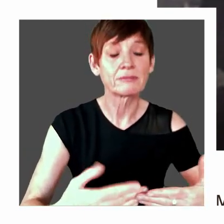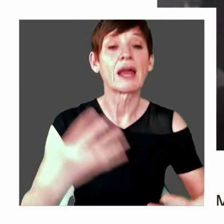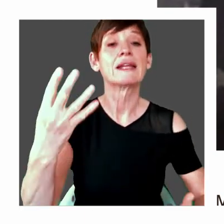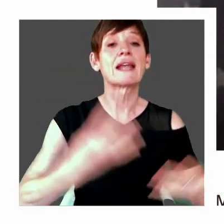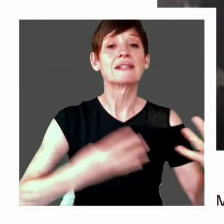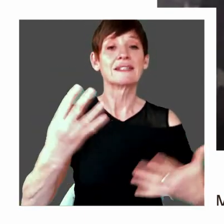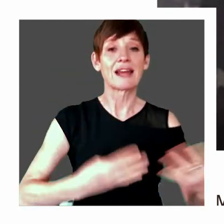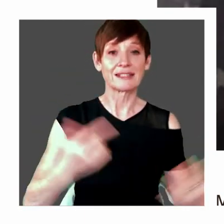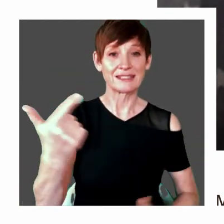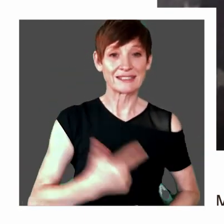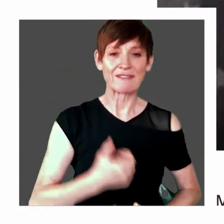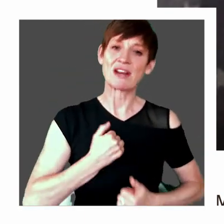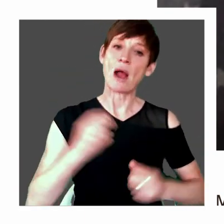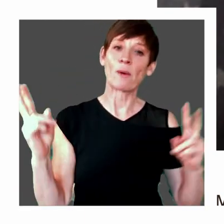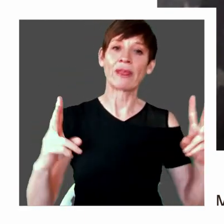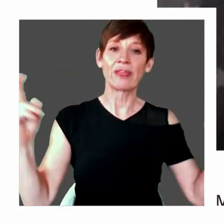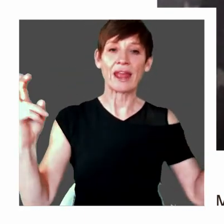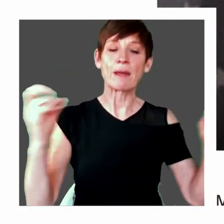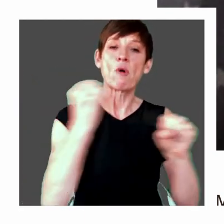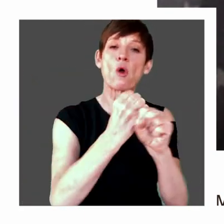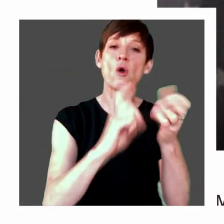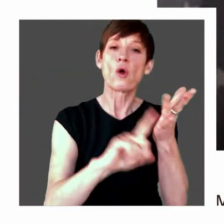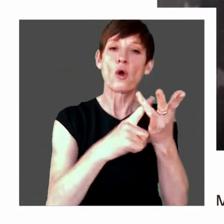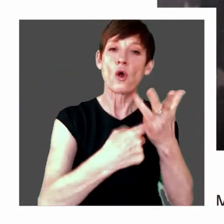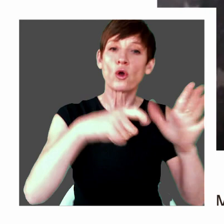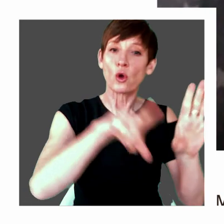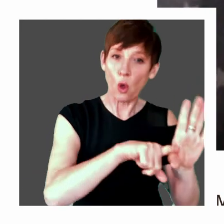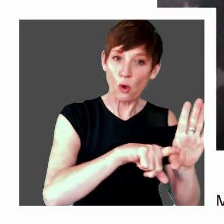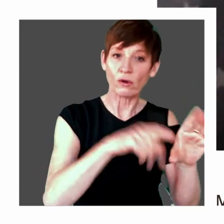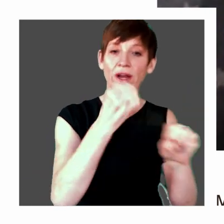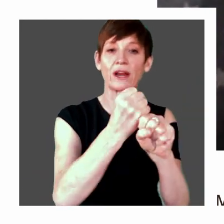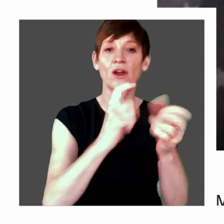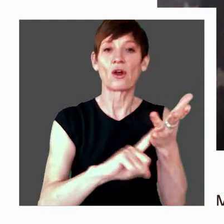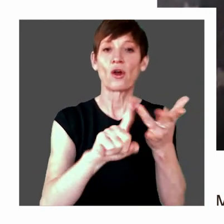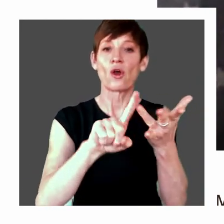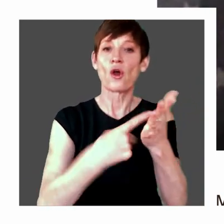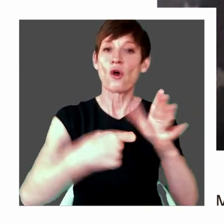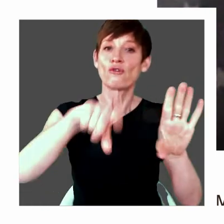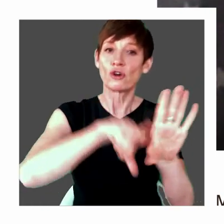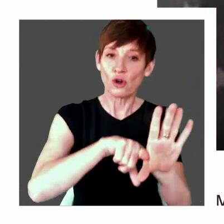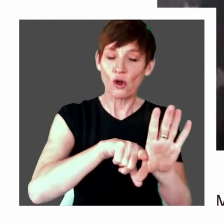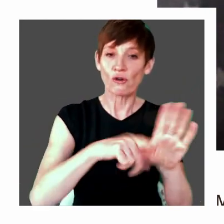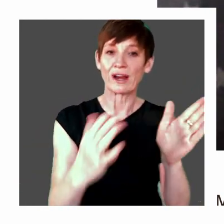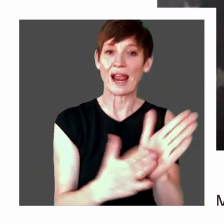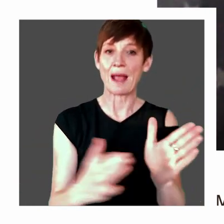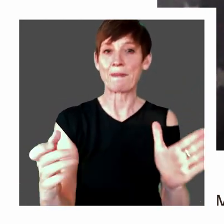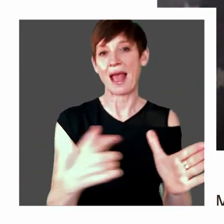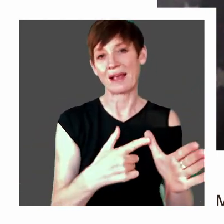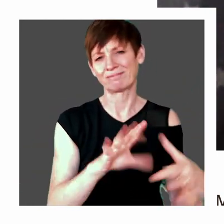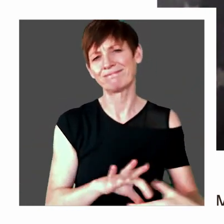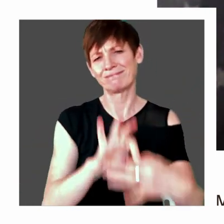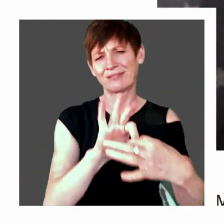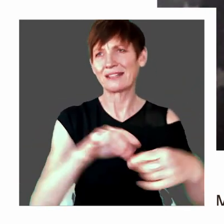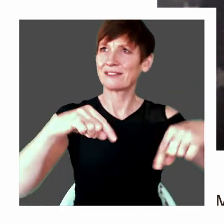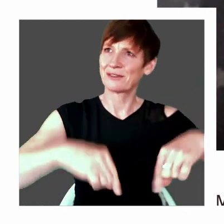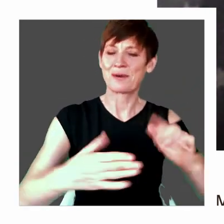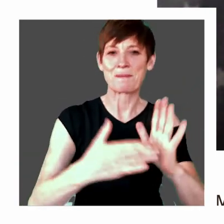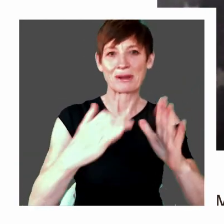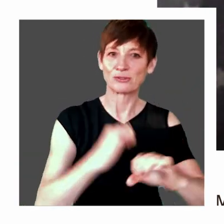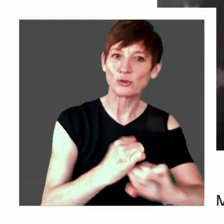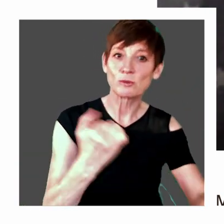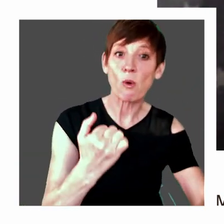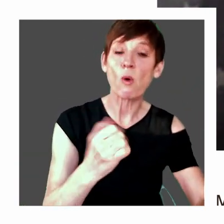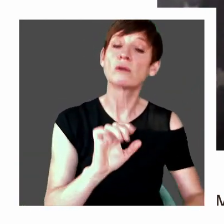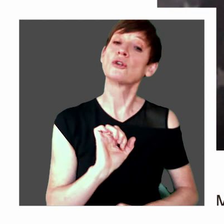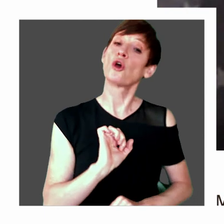theme of our master's show was Glory, Glory, MA, with an obvious nod to the city's sporting heritage. The theme of your